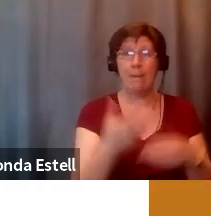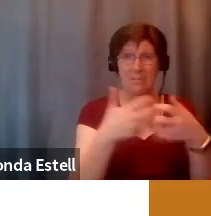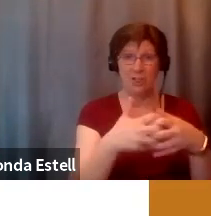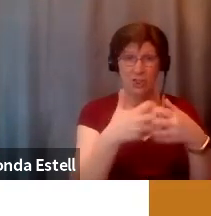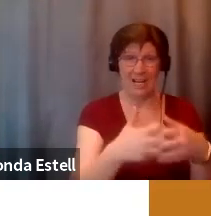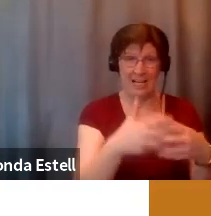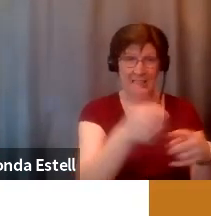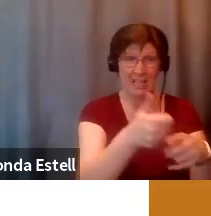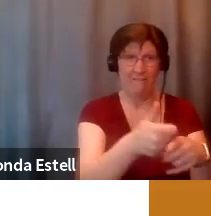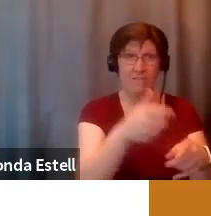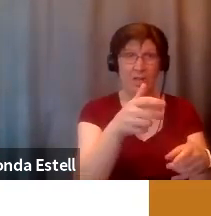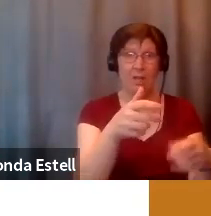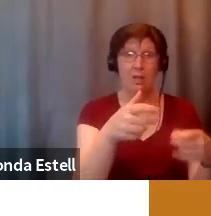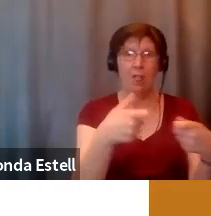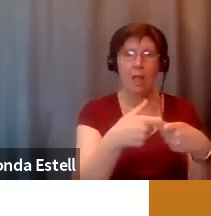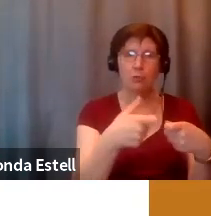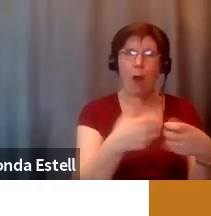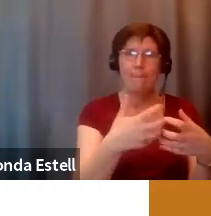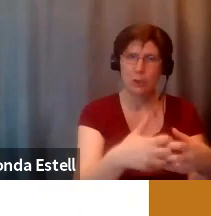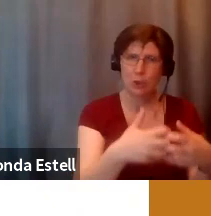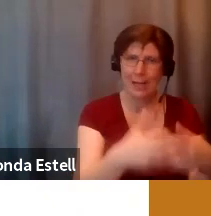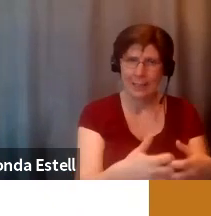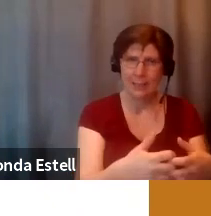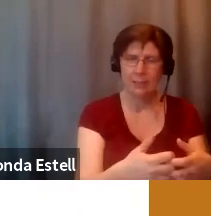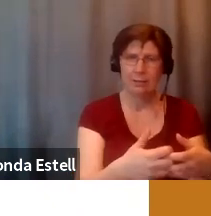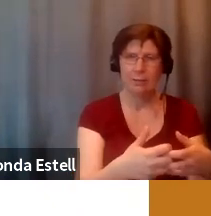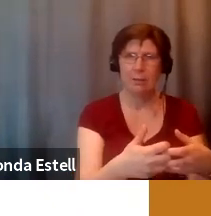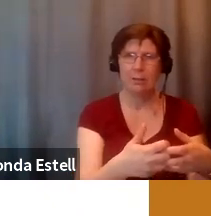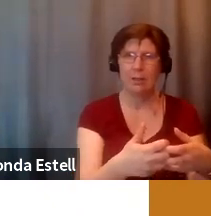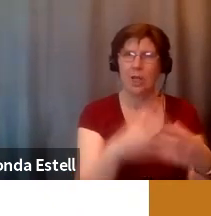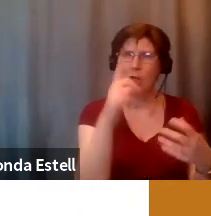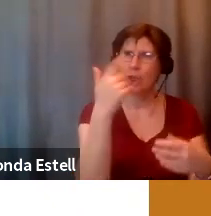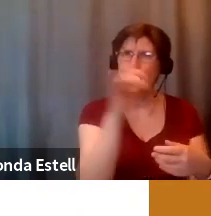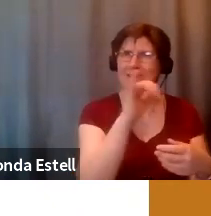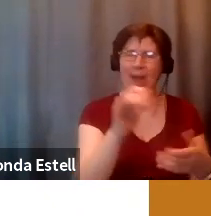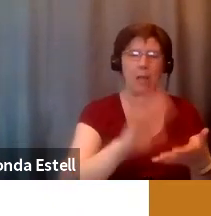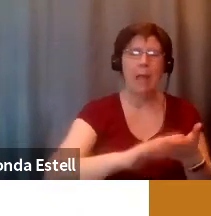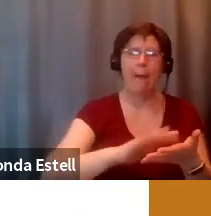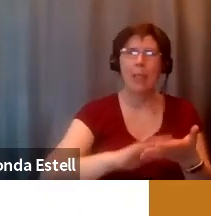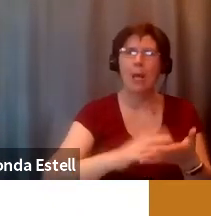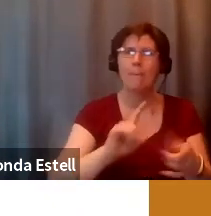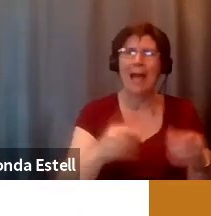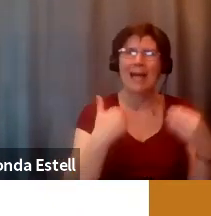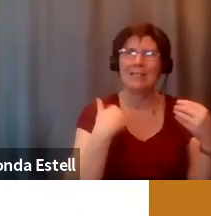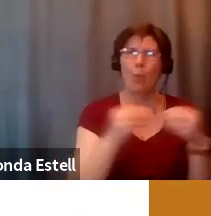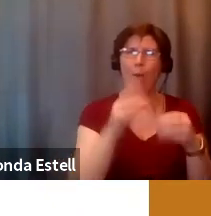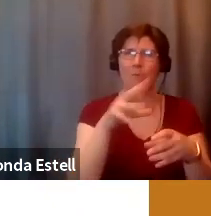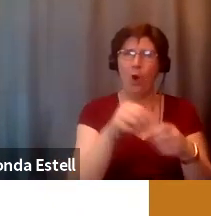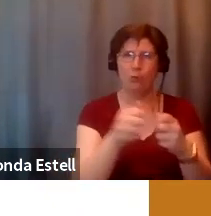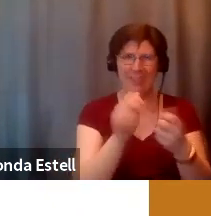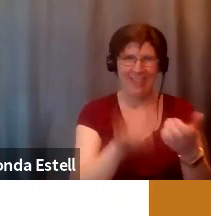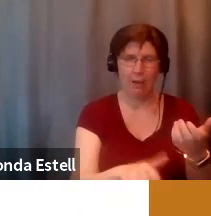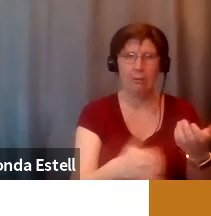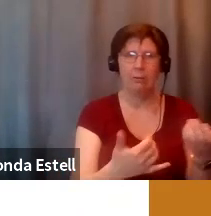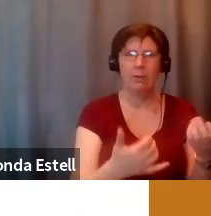machine, the electronic machine that looks like a tablet, but has a little more to it than that. But